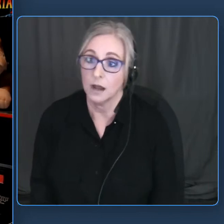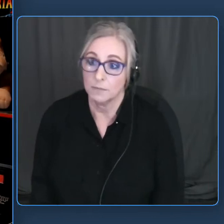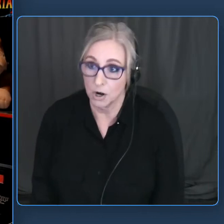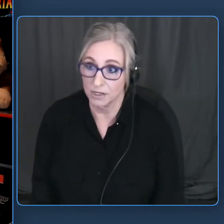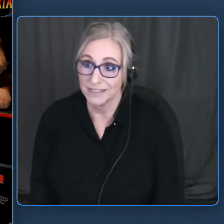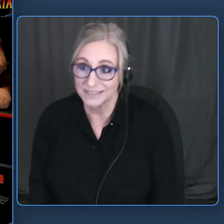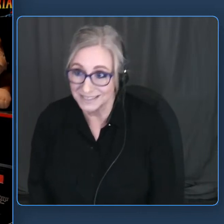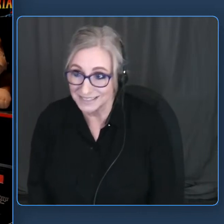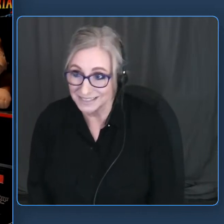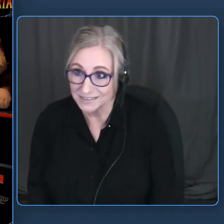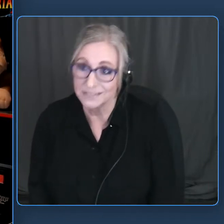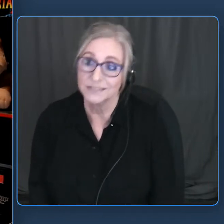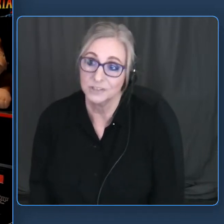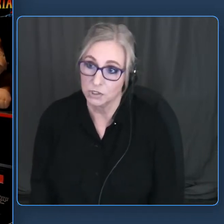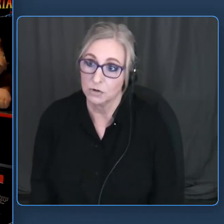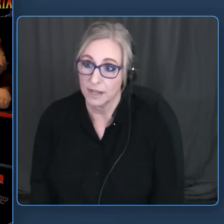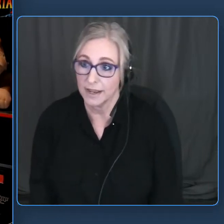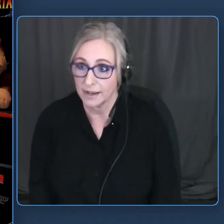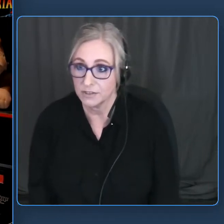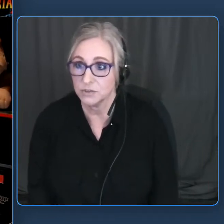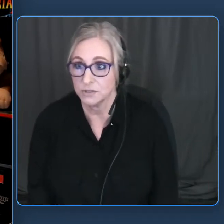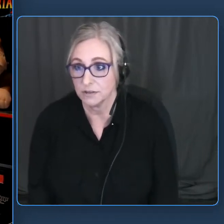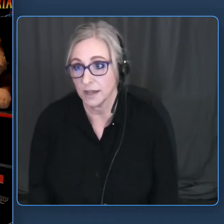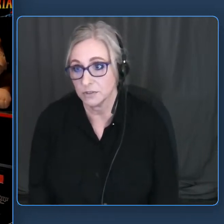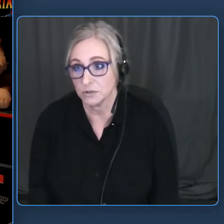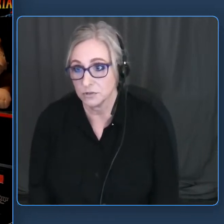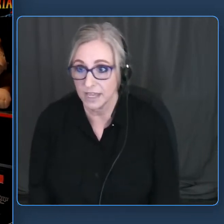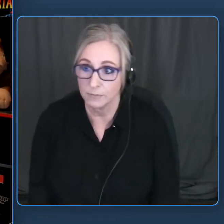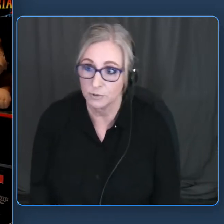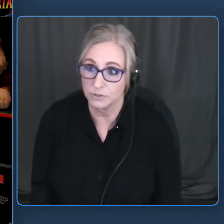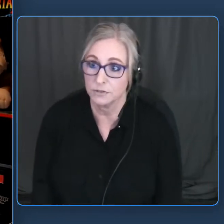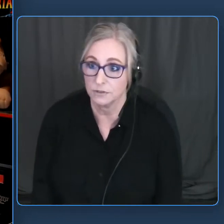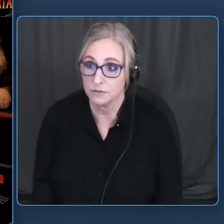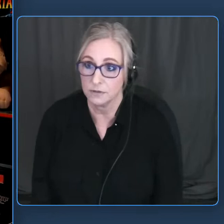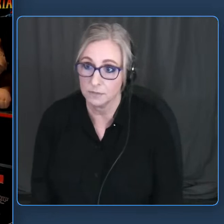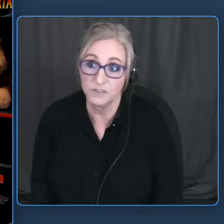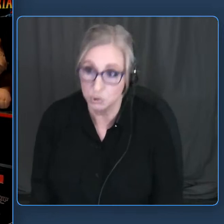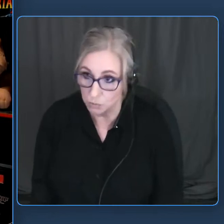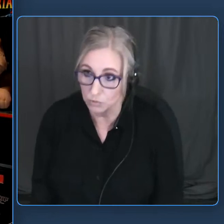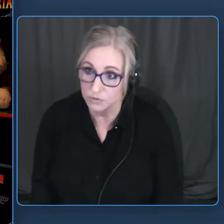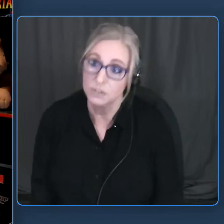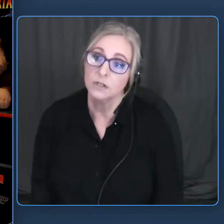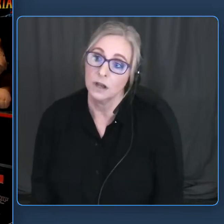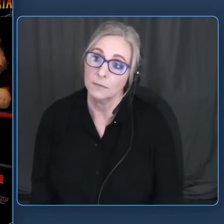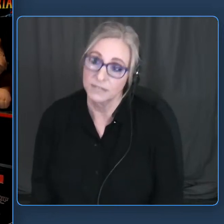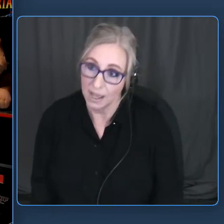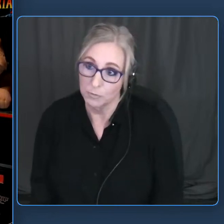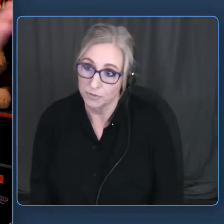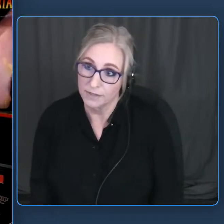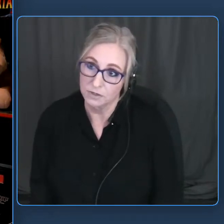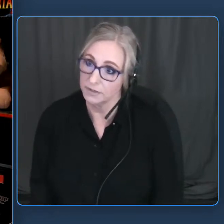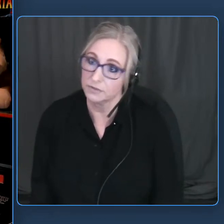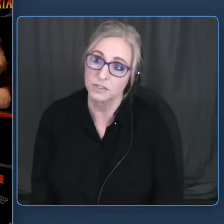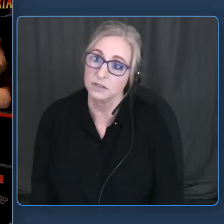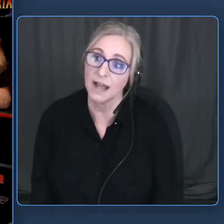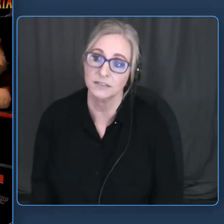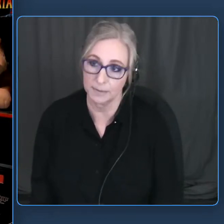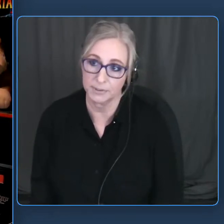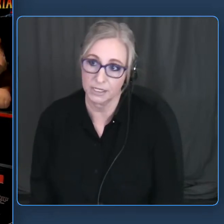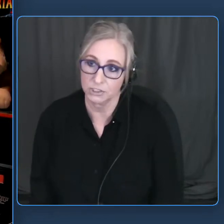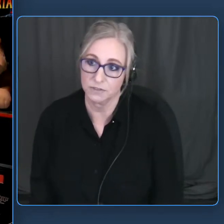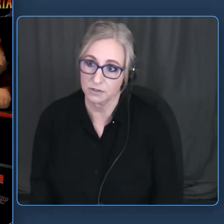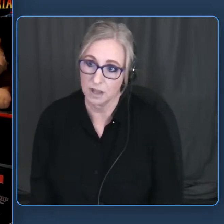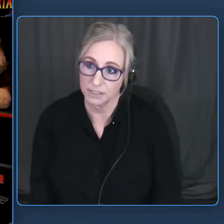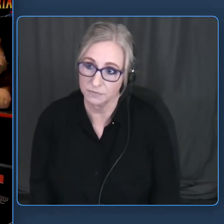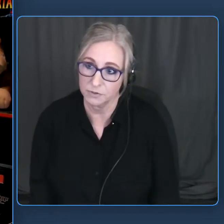park, parking assistance, AI is using that. So there's cameras and visuals to help with that. So I think there's lots